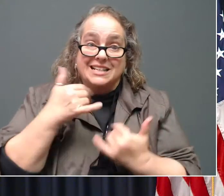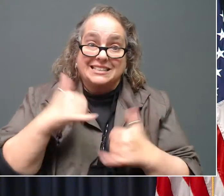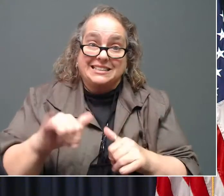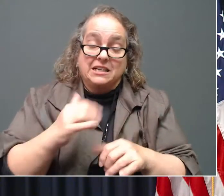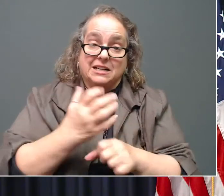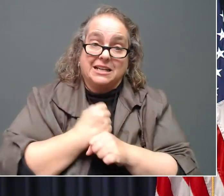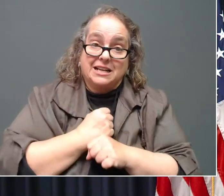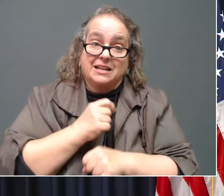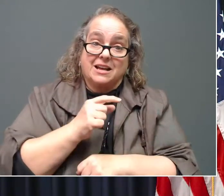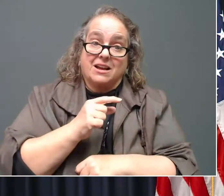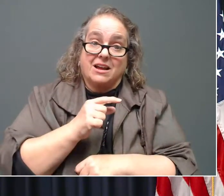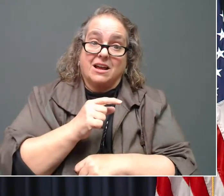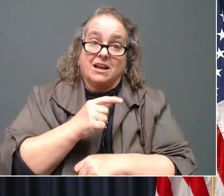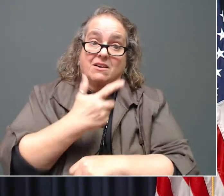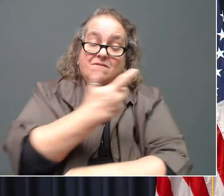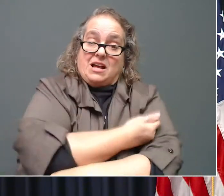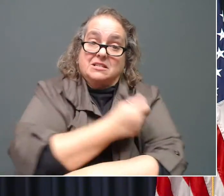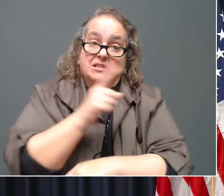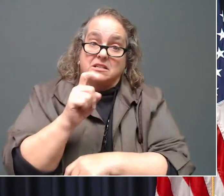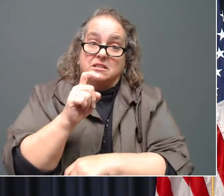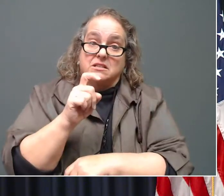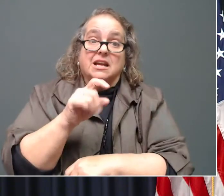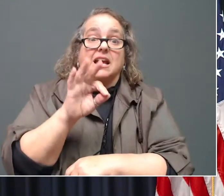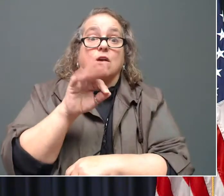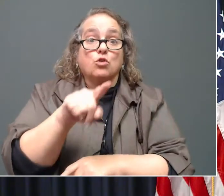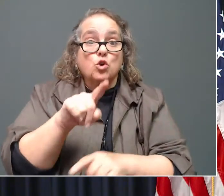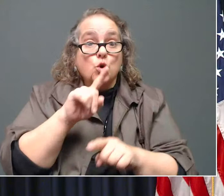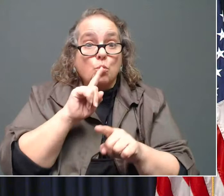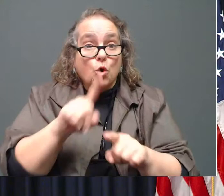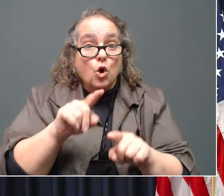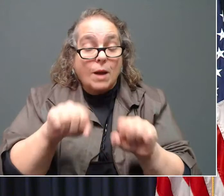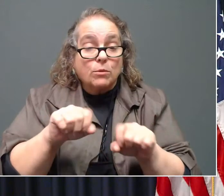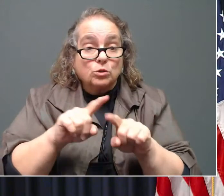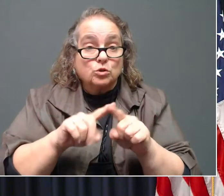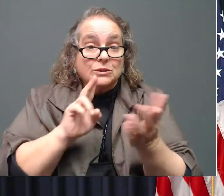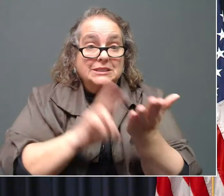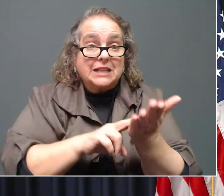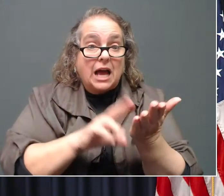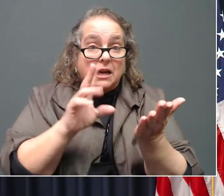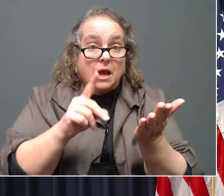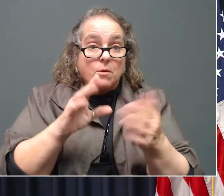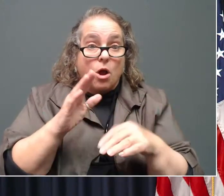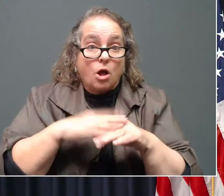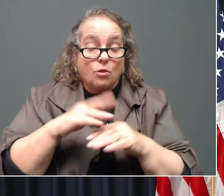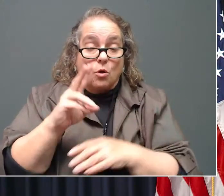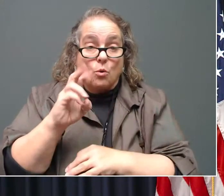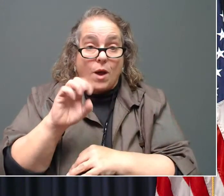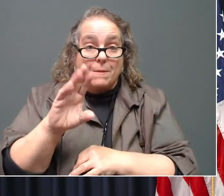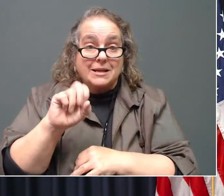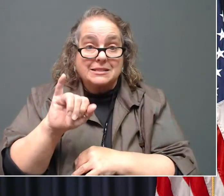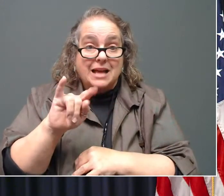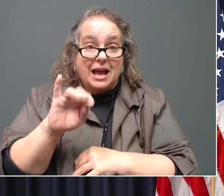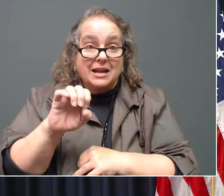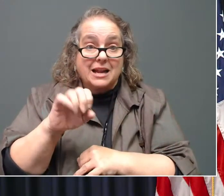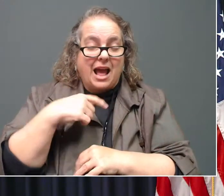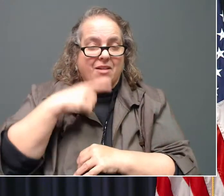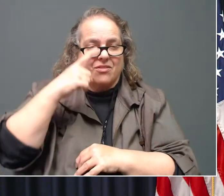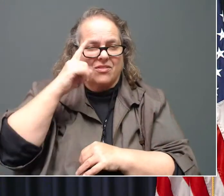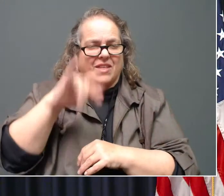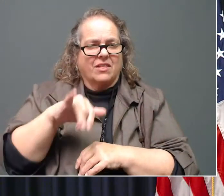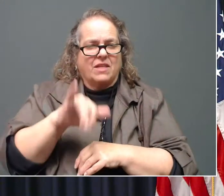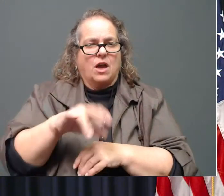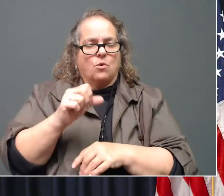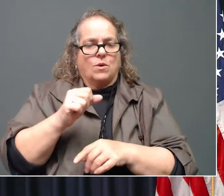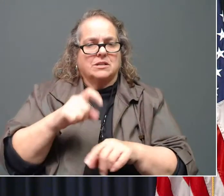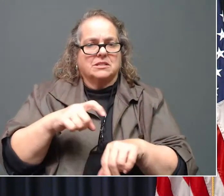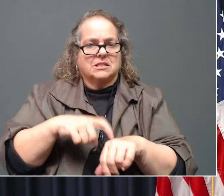you. If they were able to sign up on the website, that would have been a time where I believe Kroger was making sure that